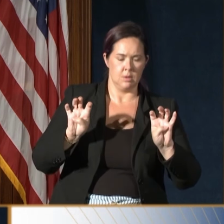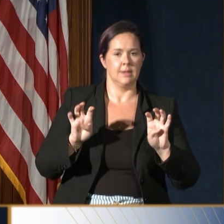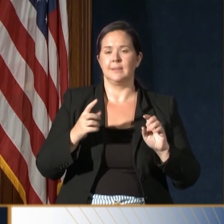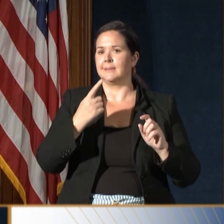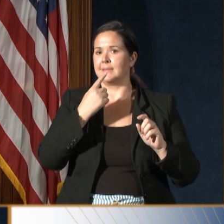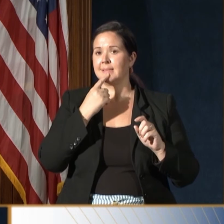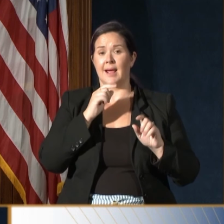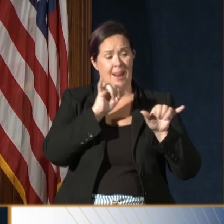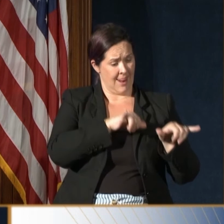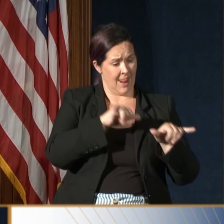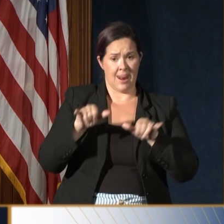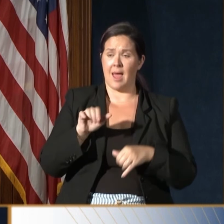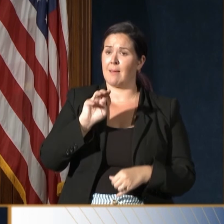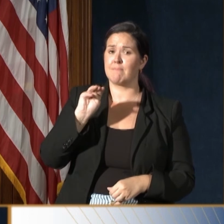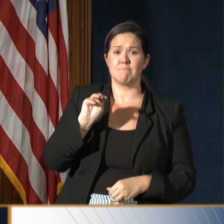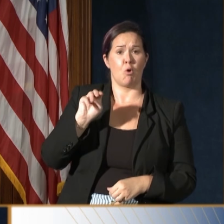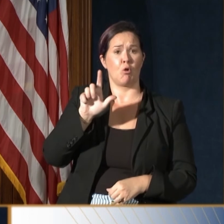Luther King,